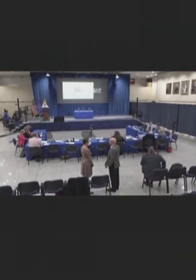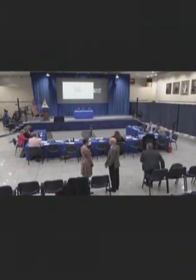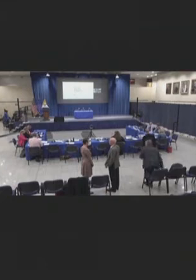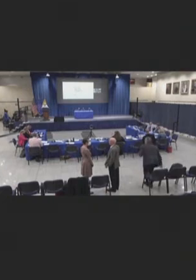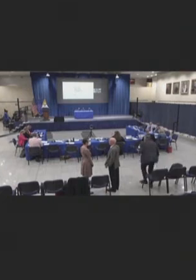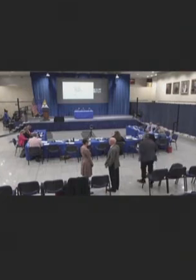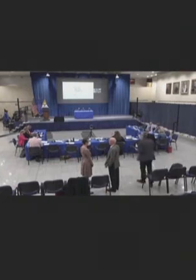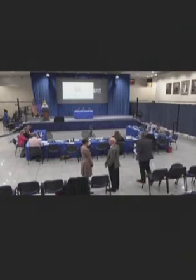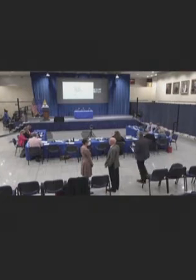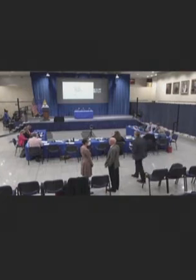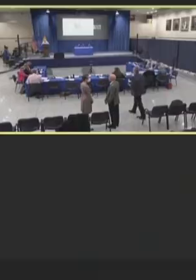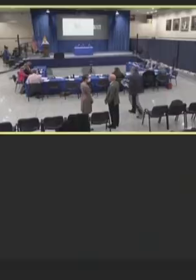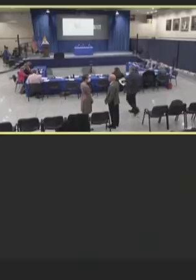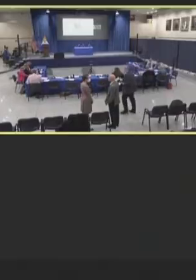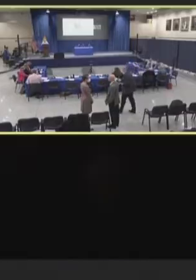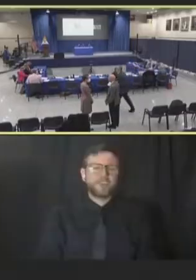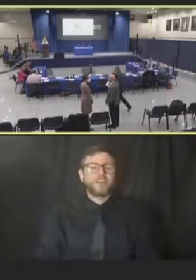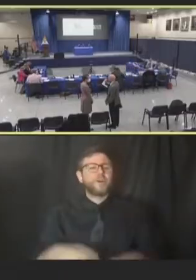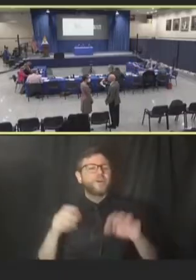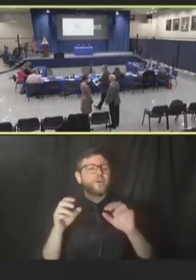All right, let's reconvene.